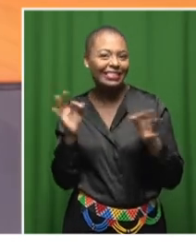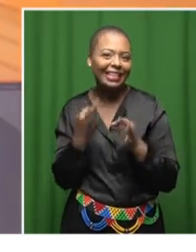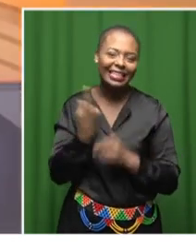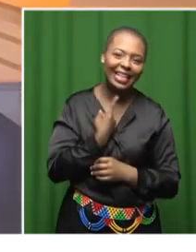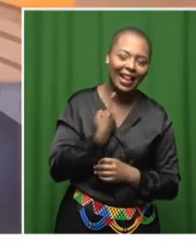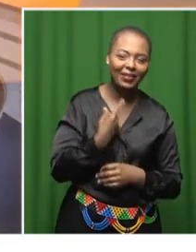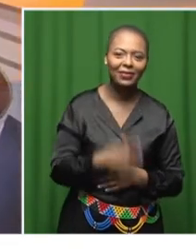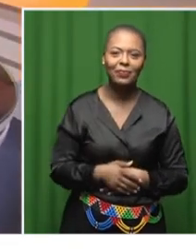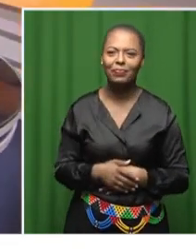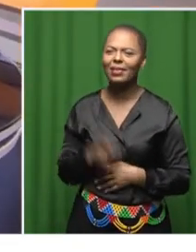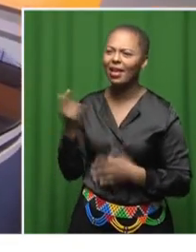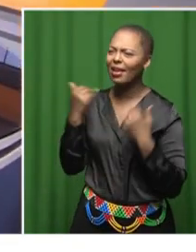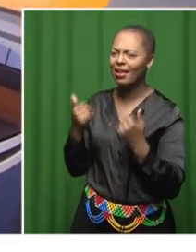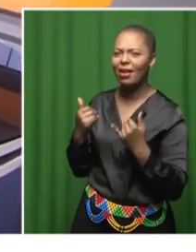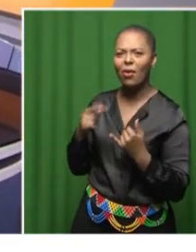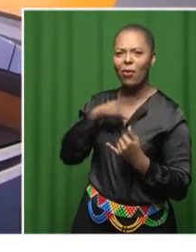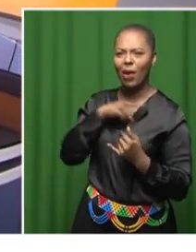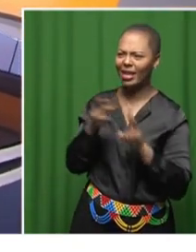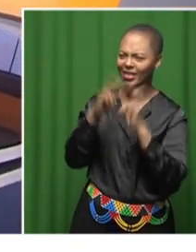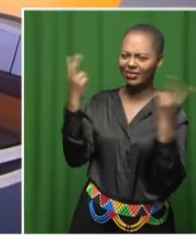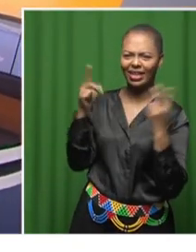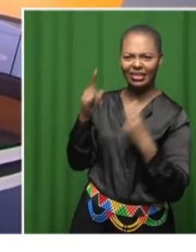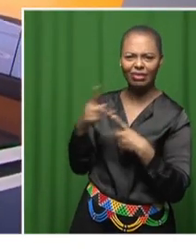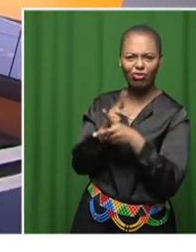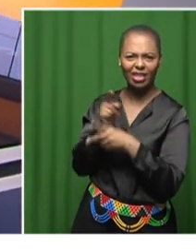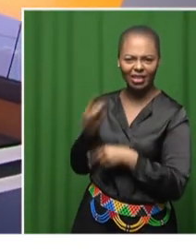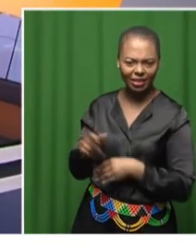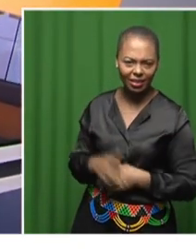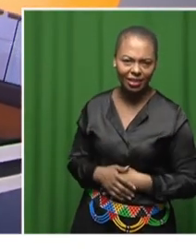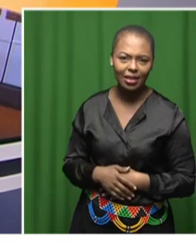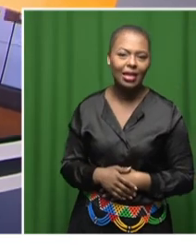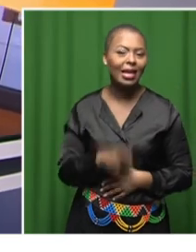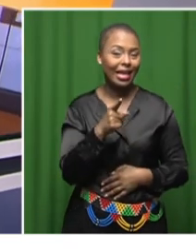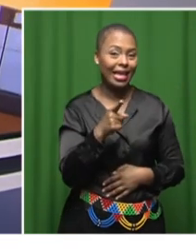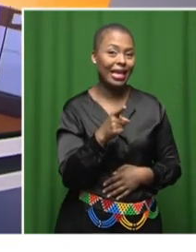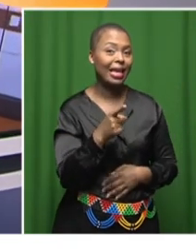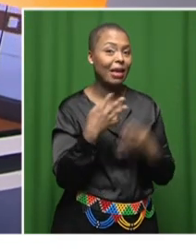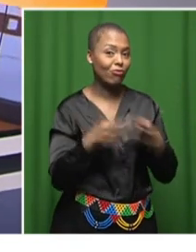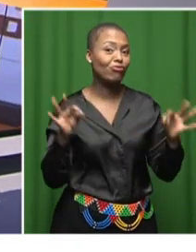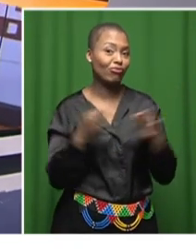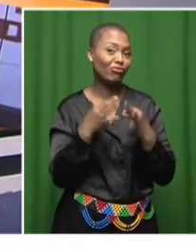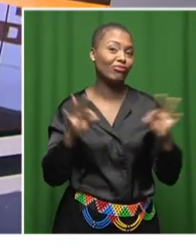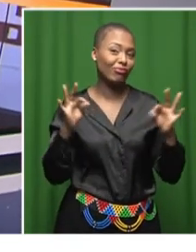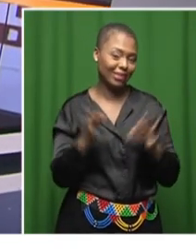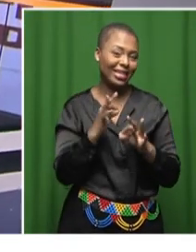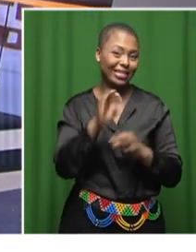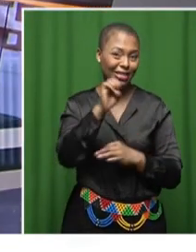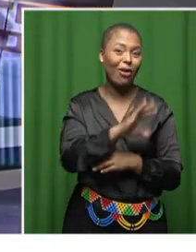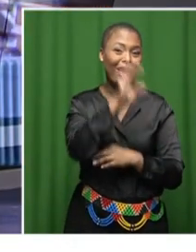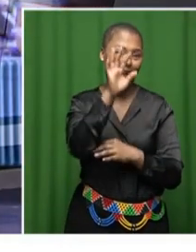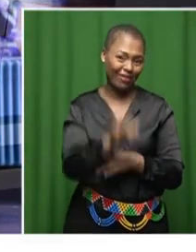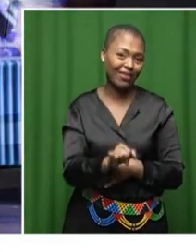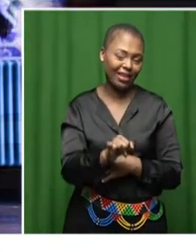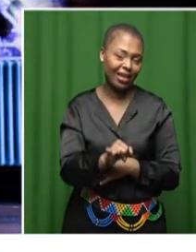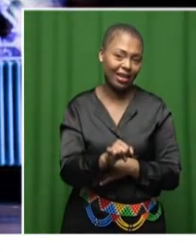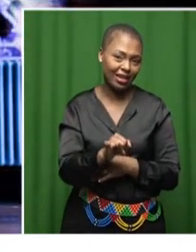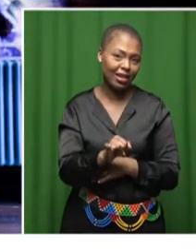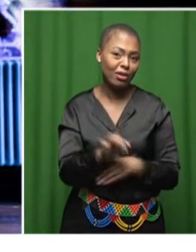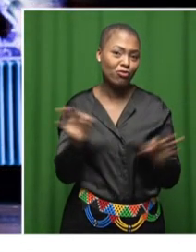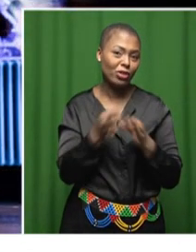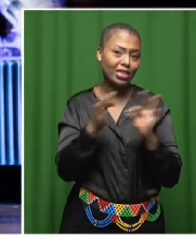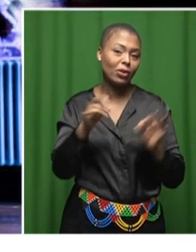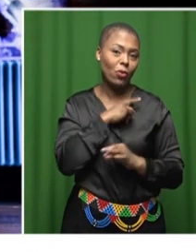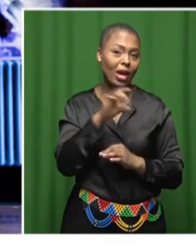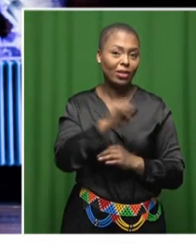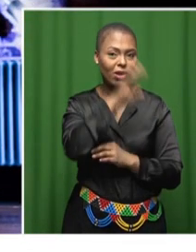that sets it apart from other productions? It's a uniquely South African musical. Sure. South Africa is we have always